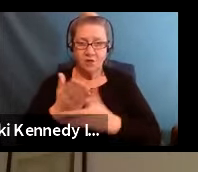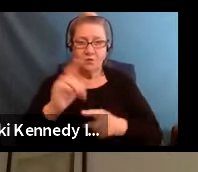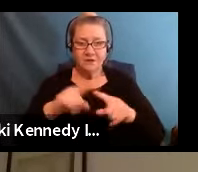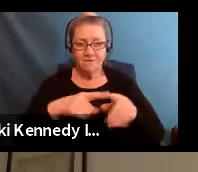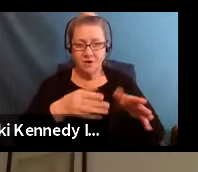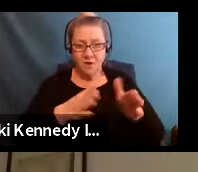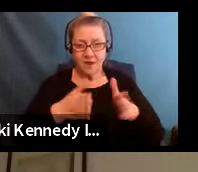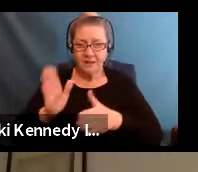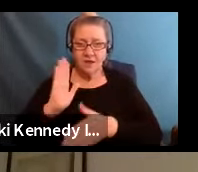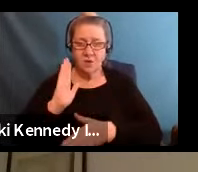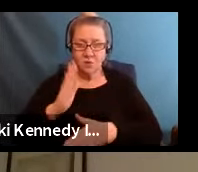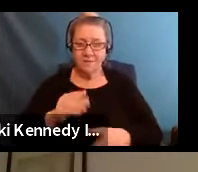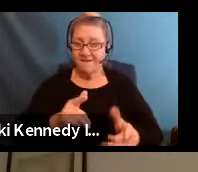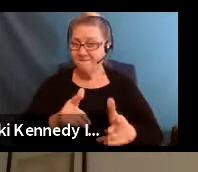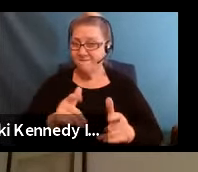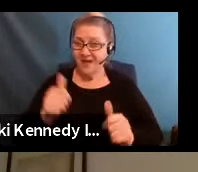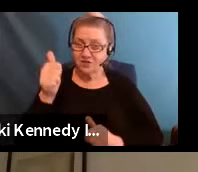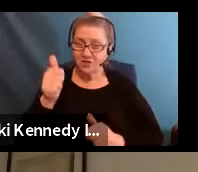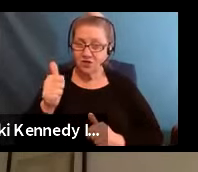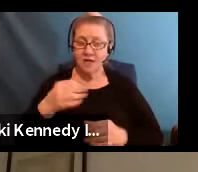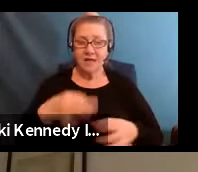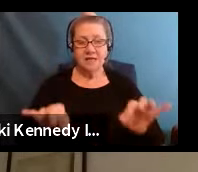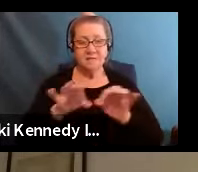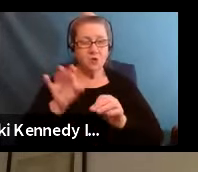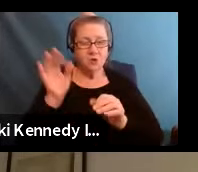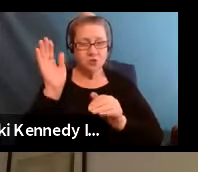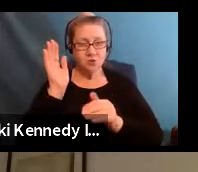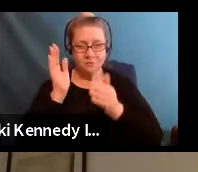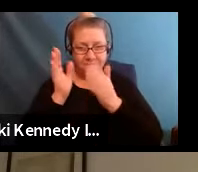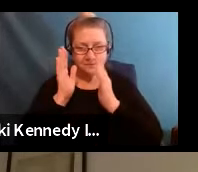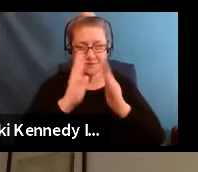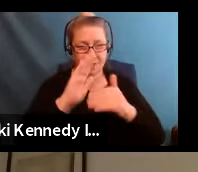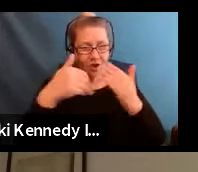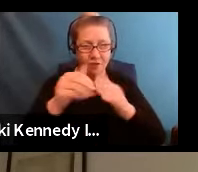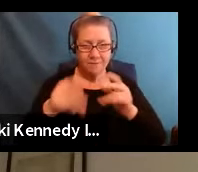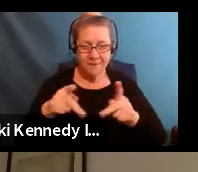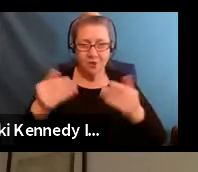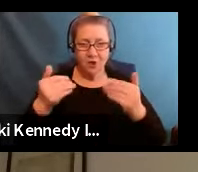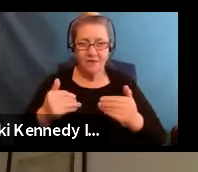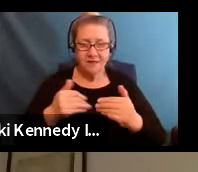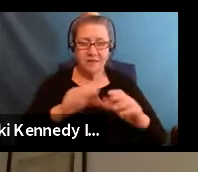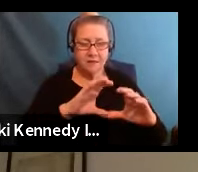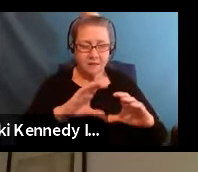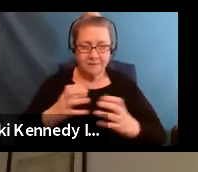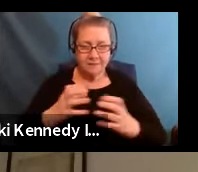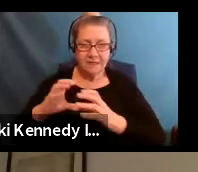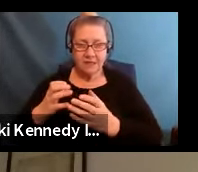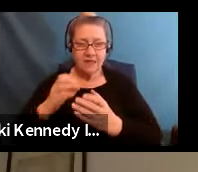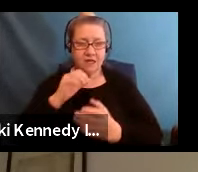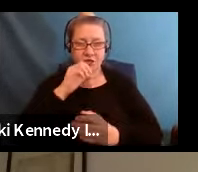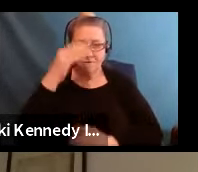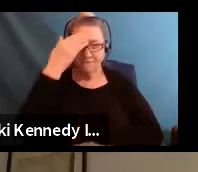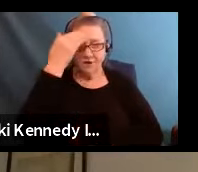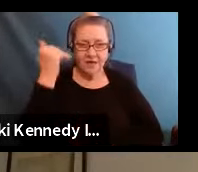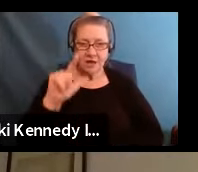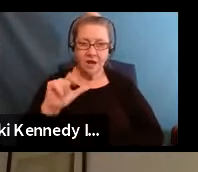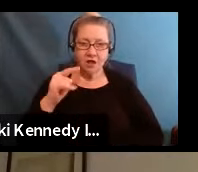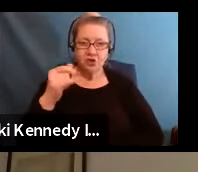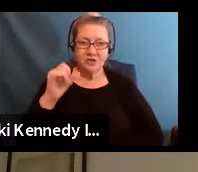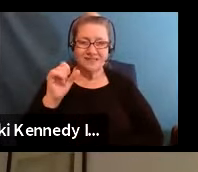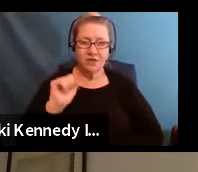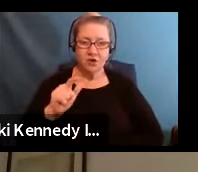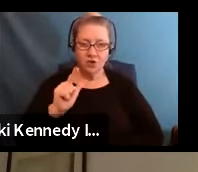faster, it's really important in listening to everybody on this advisory committee to not lose sight of the logistical work that has to be done to reach these